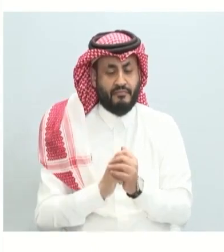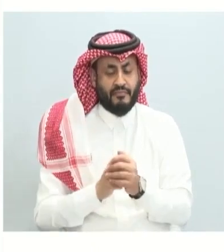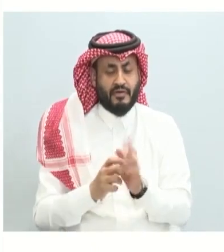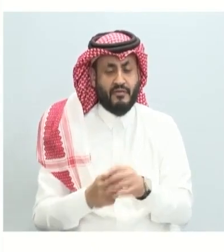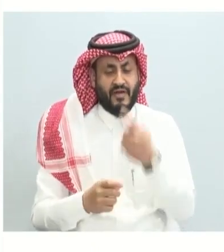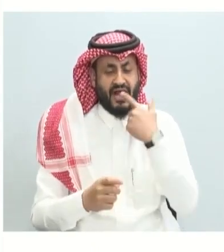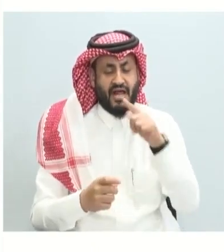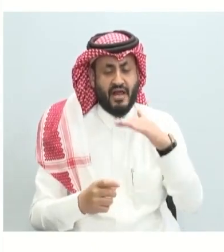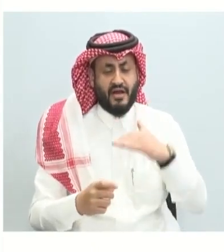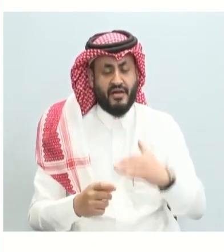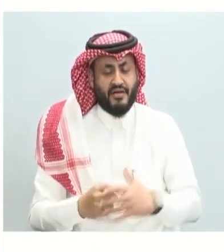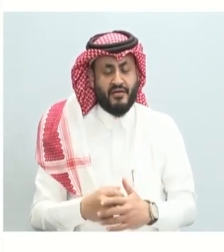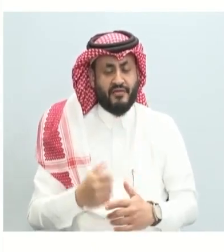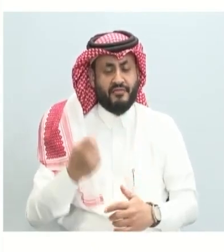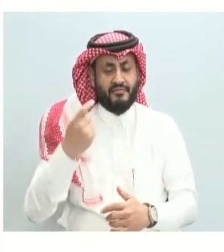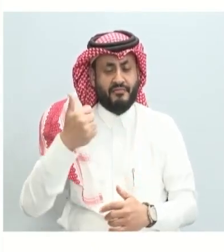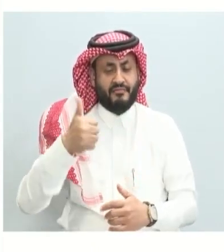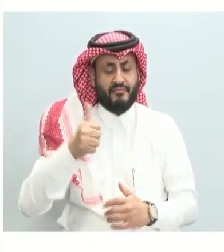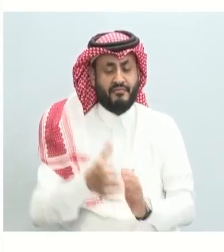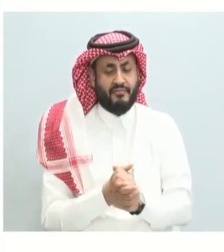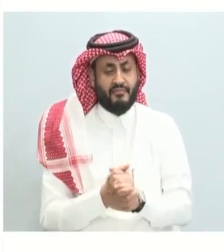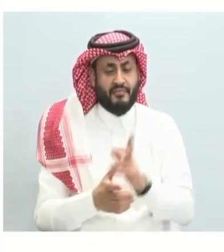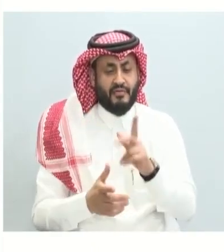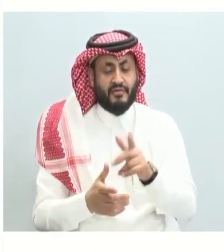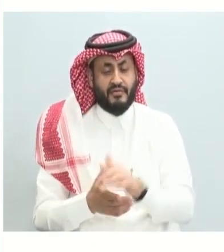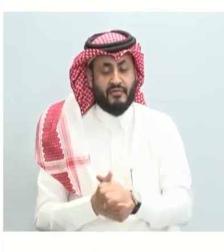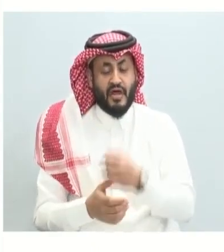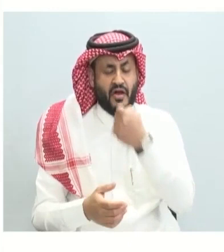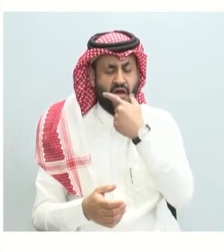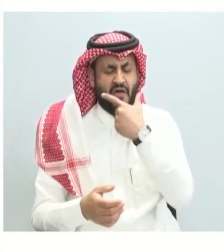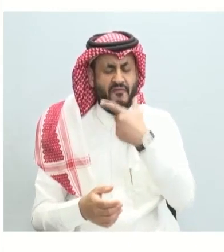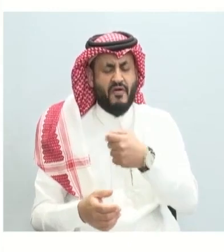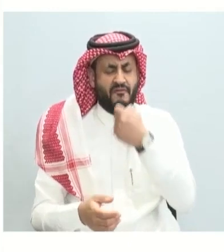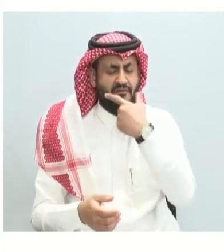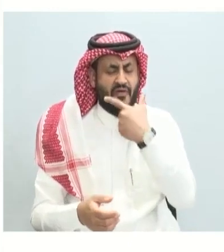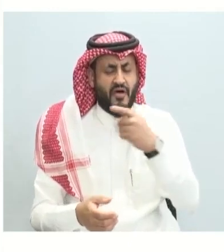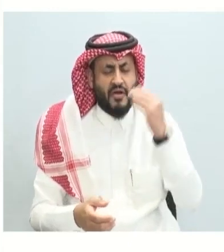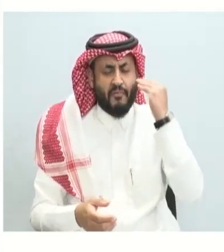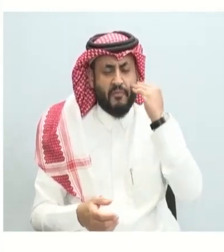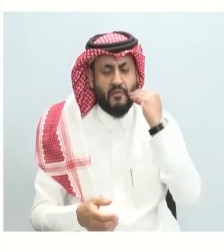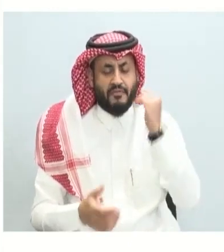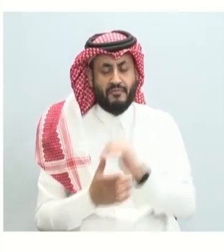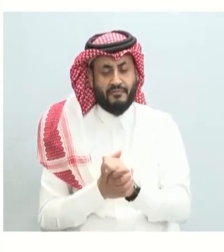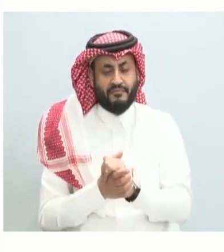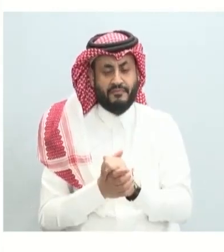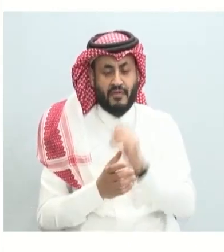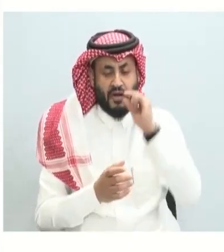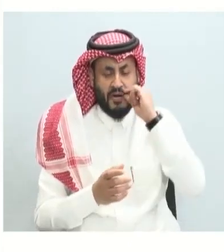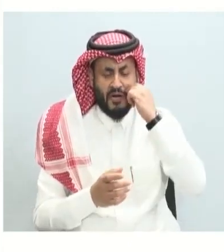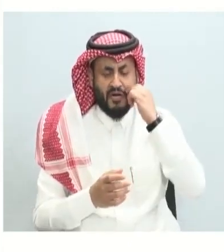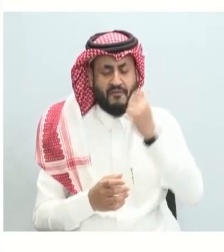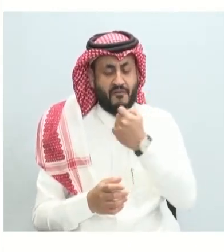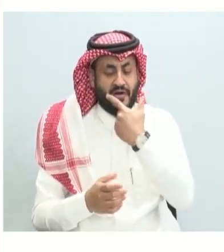10. He is a very happy boy. Now let's